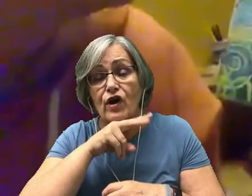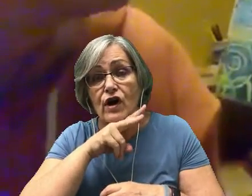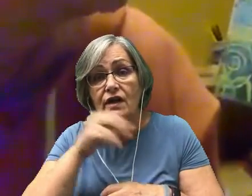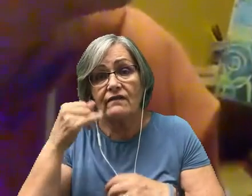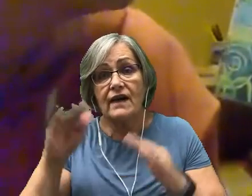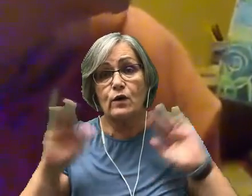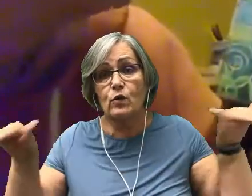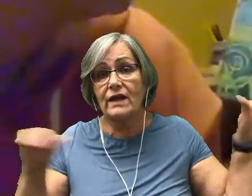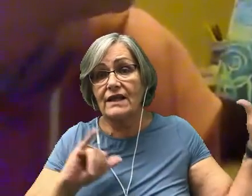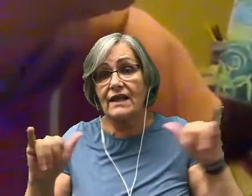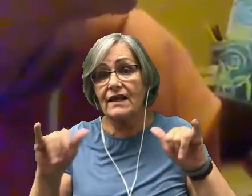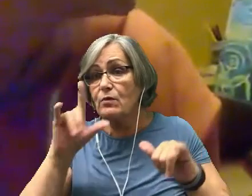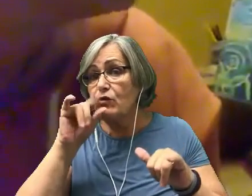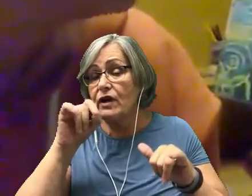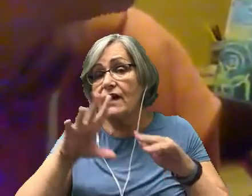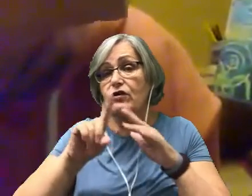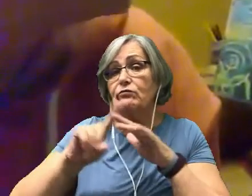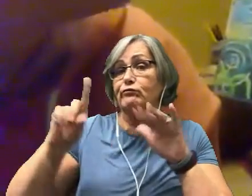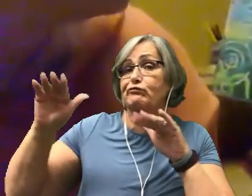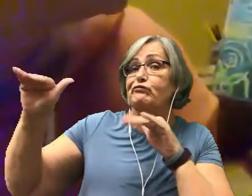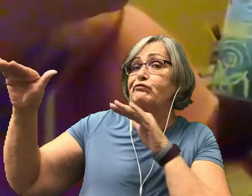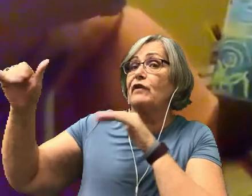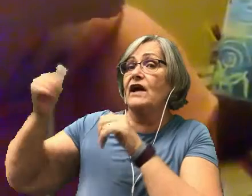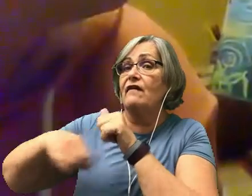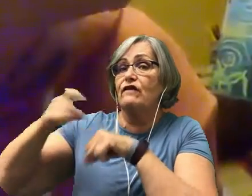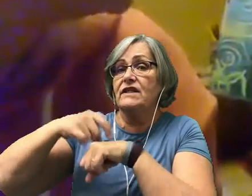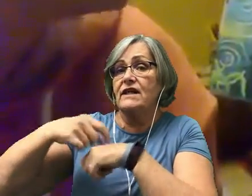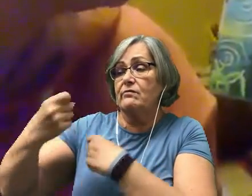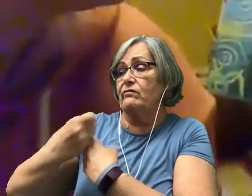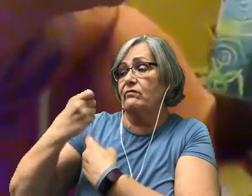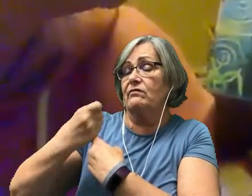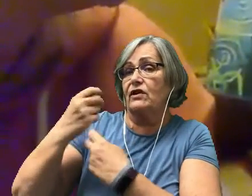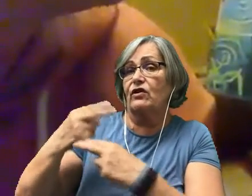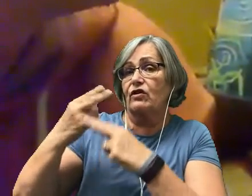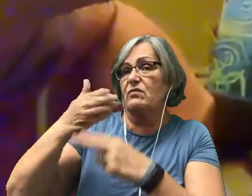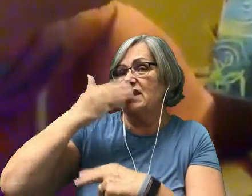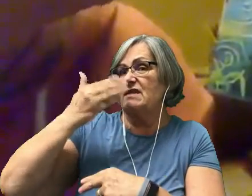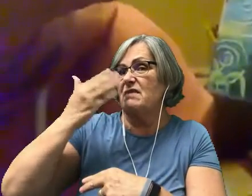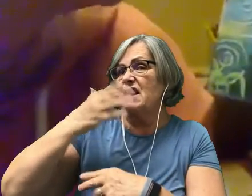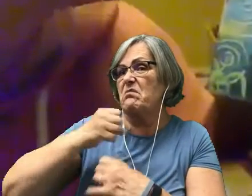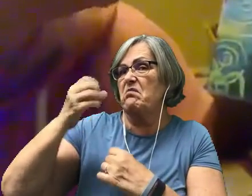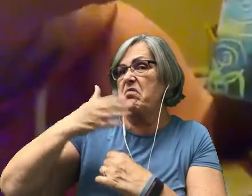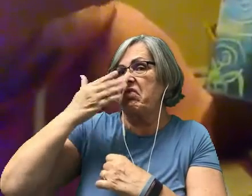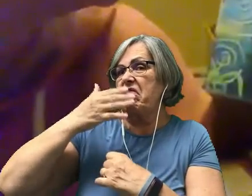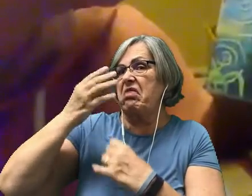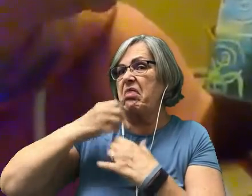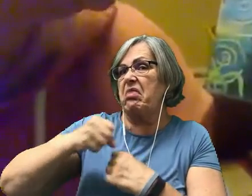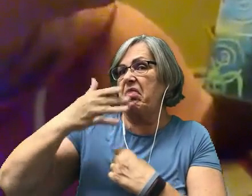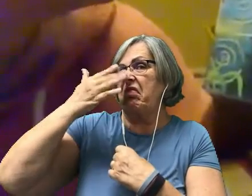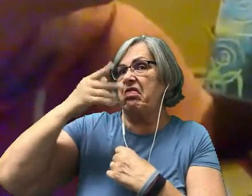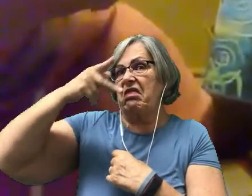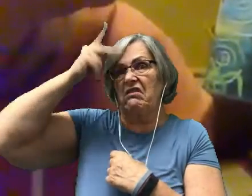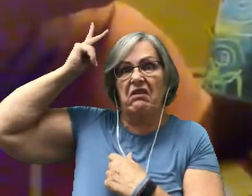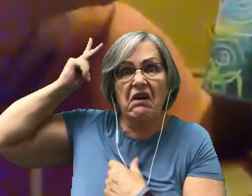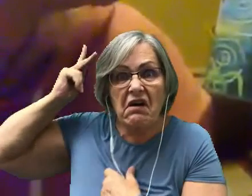told Bullfrog. If I had wings like a bird, I could fly away every time someone teased me or called me a smelly old, stinky